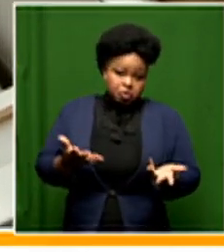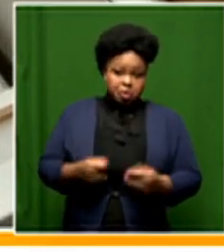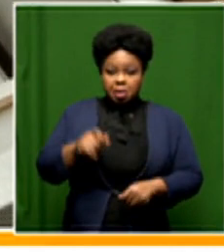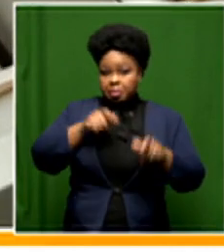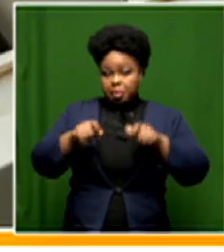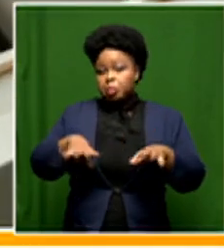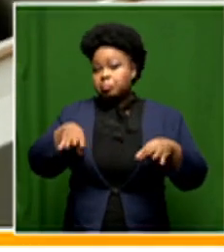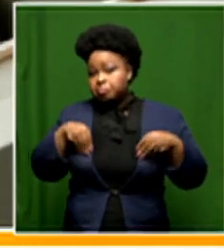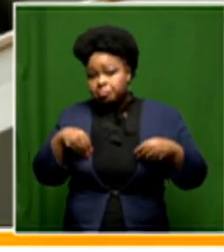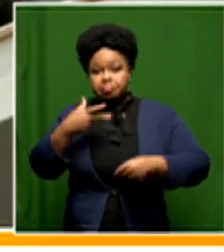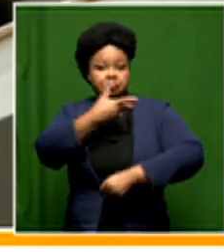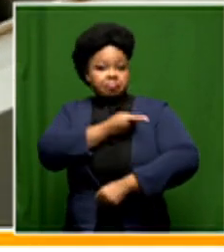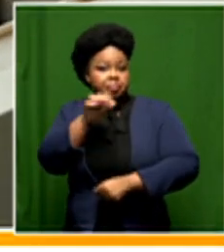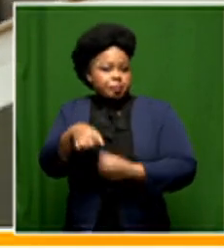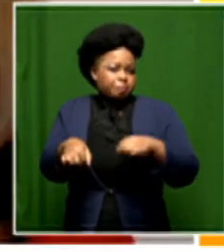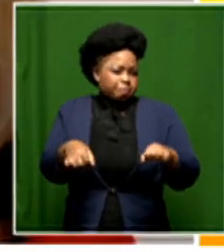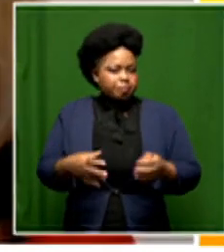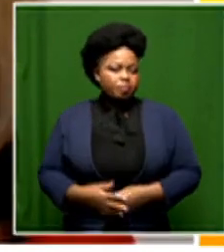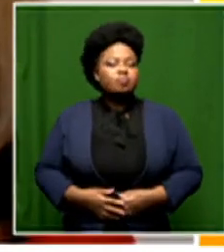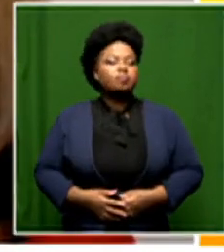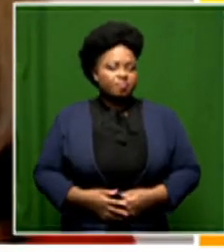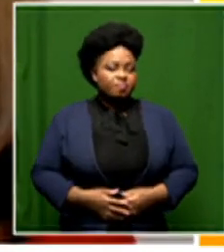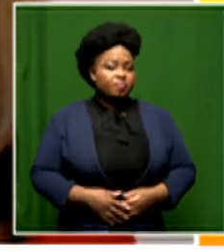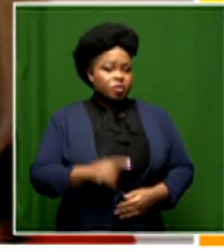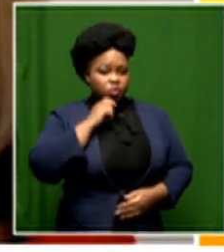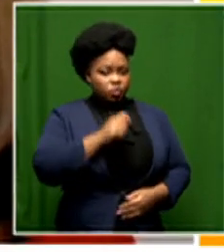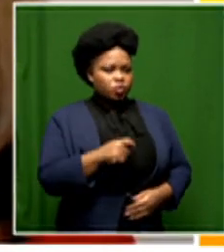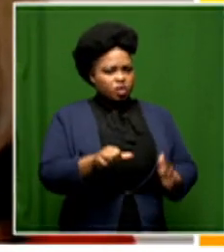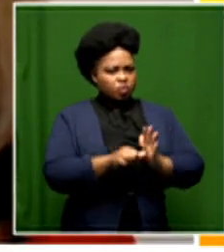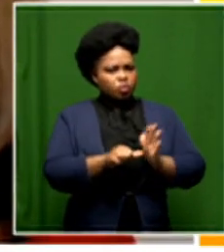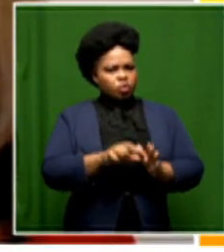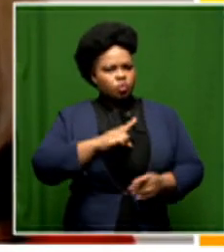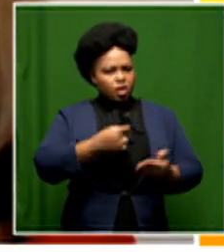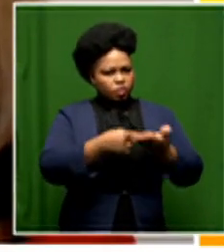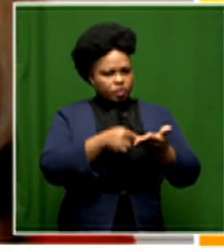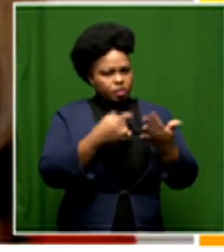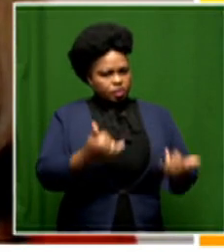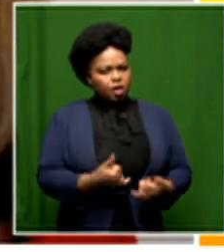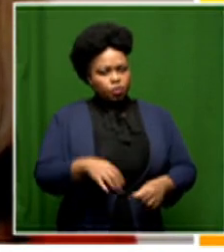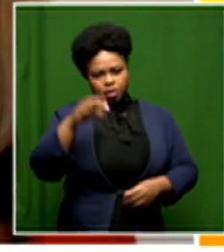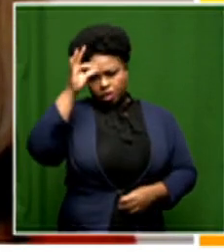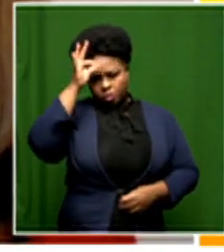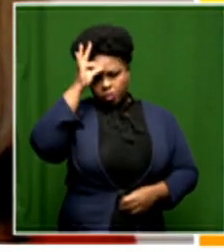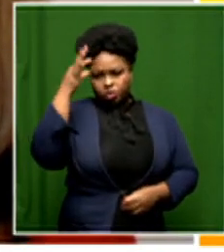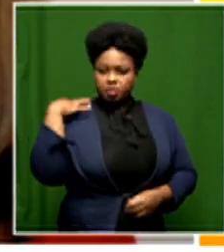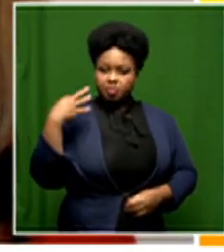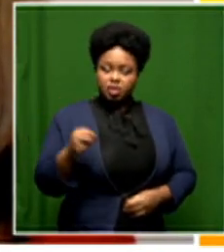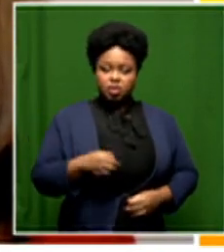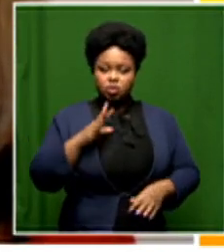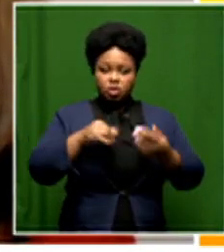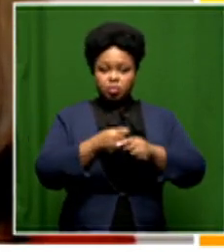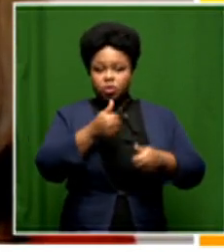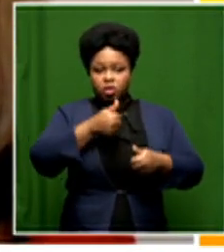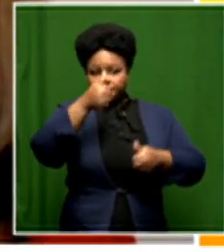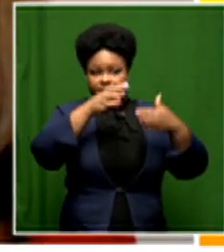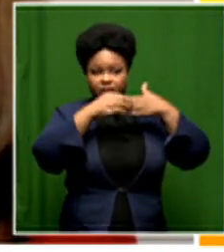people taking the vaccine. Yeah, and that is important. And I mean, that was hence the discussion we just had with our police minister, talking to leadership,